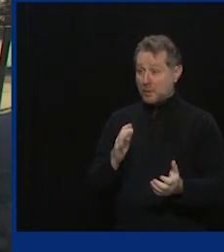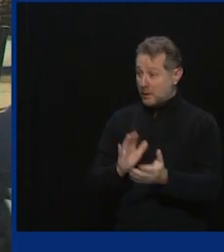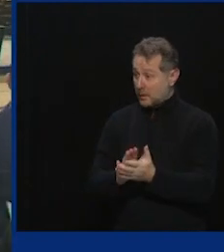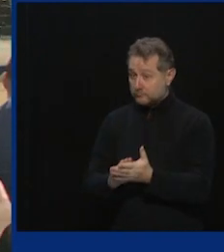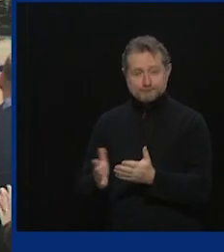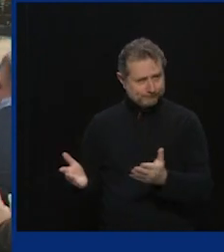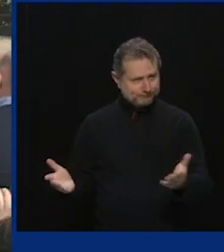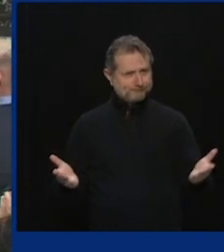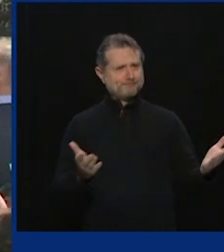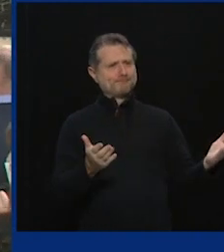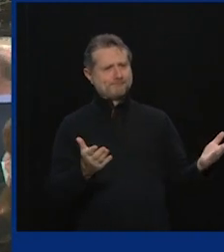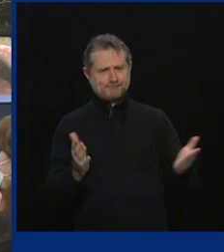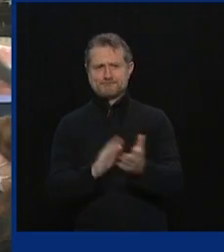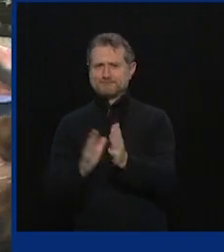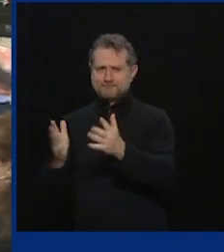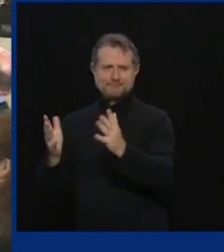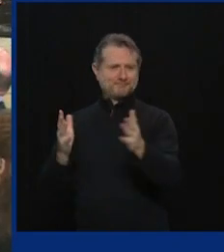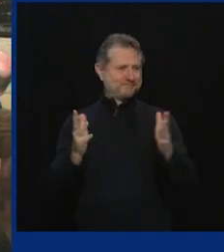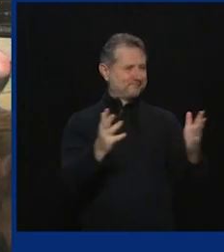that.